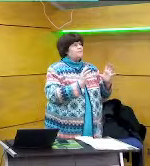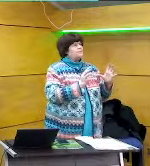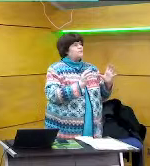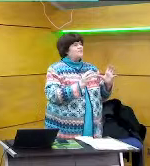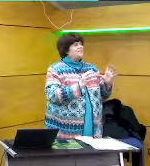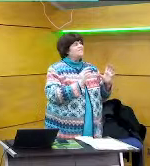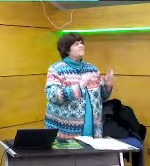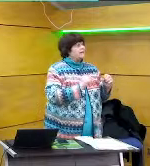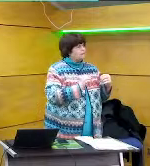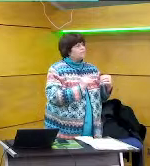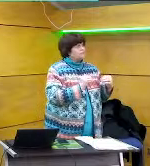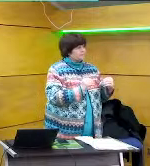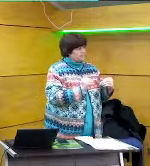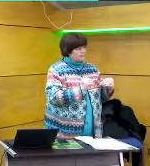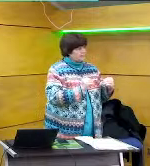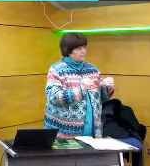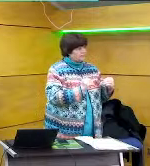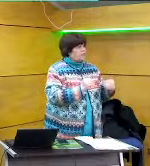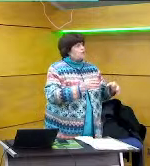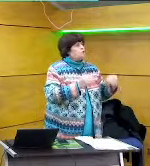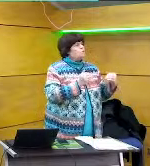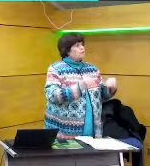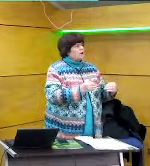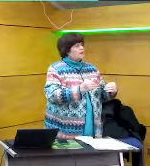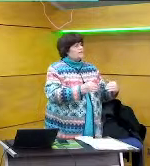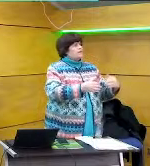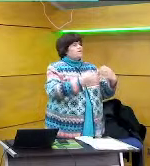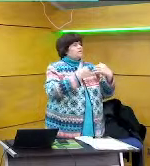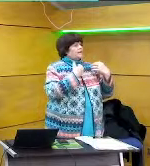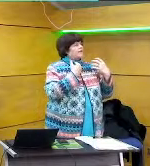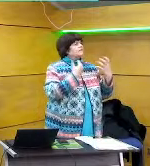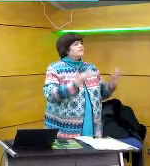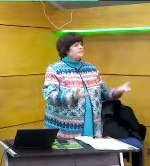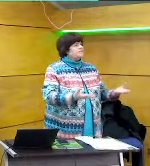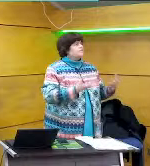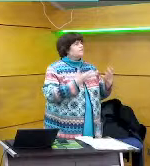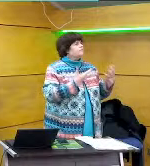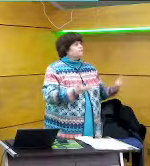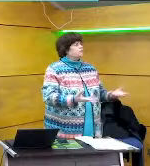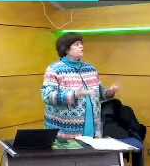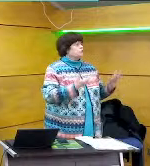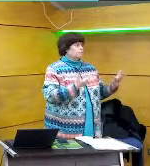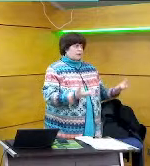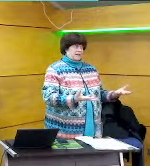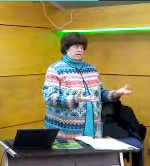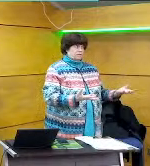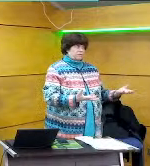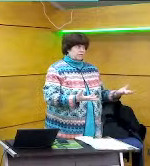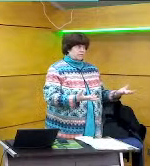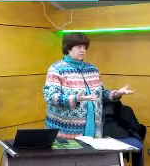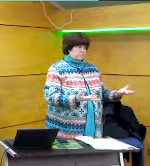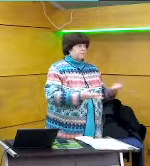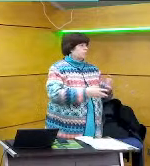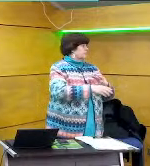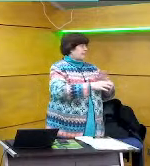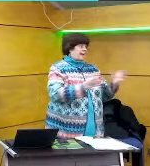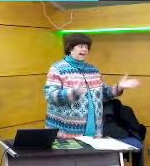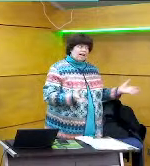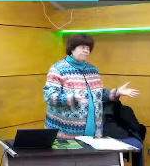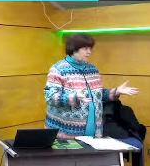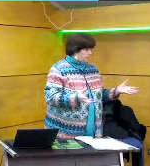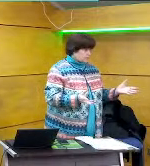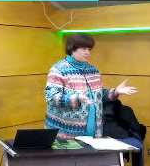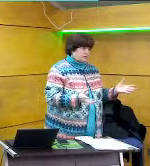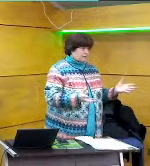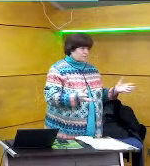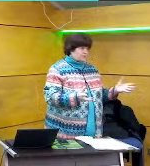an opportunity to set up for success. You want at least the first rounds, the first